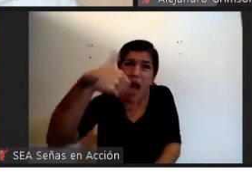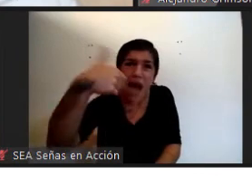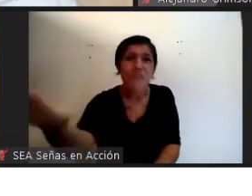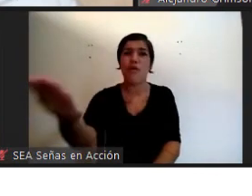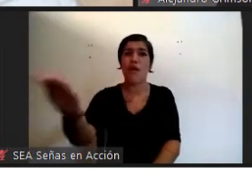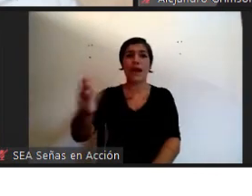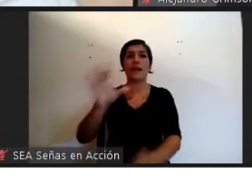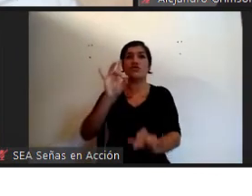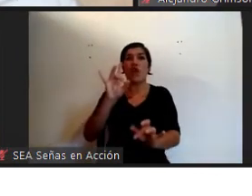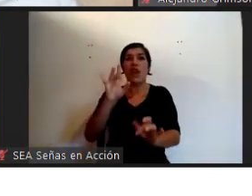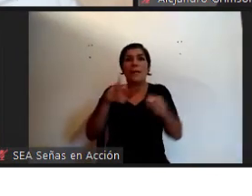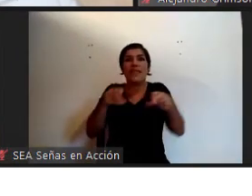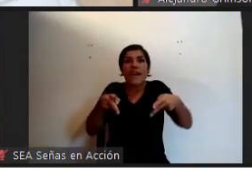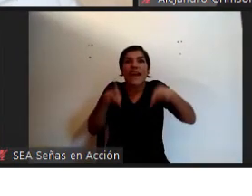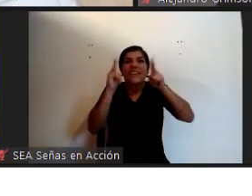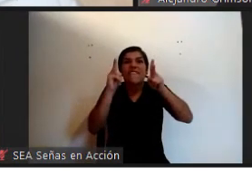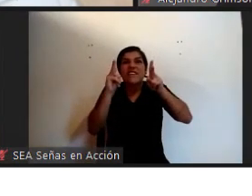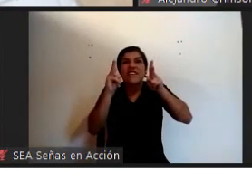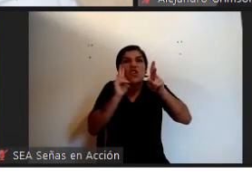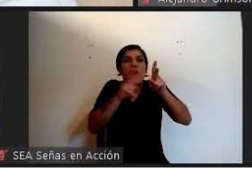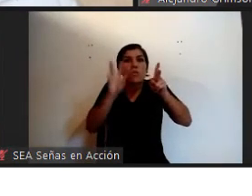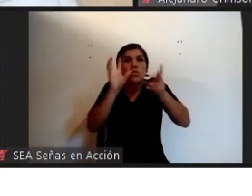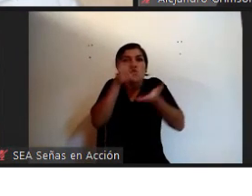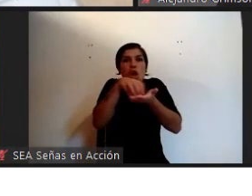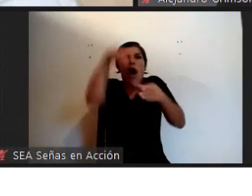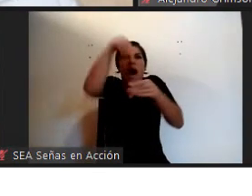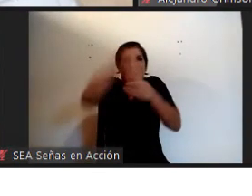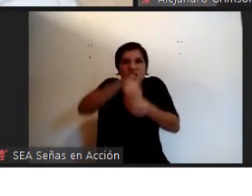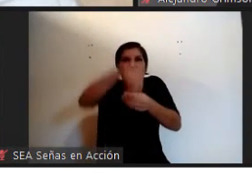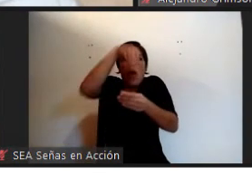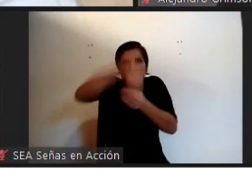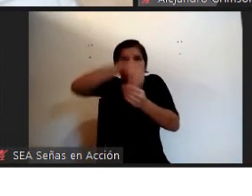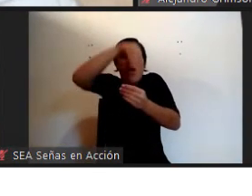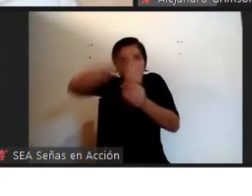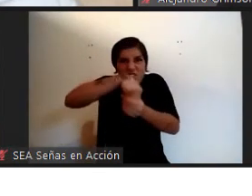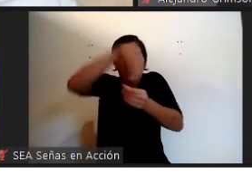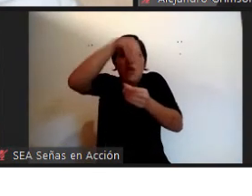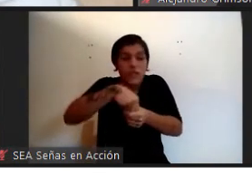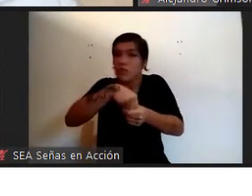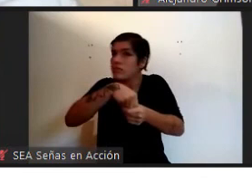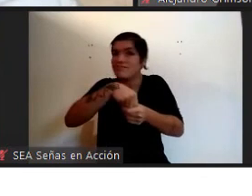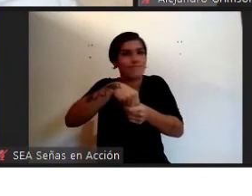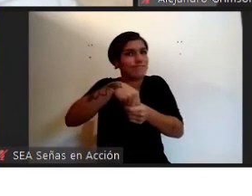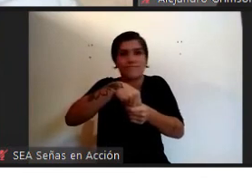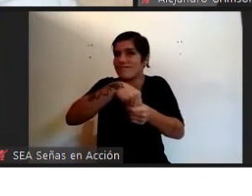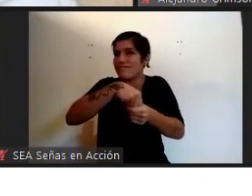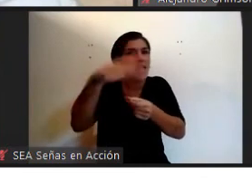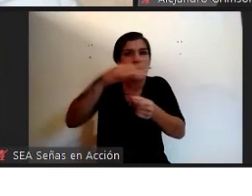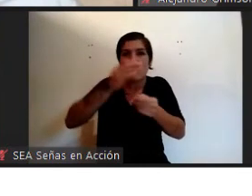reclaiming public spaces, walking away from institutions, creating social bonds.